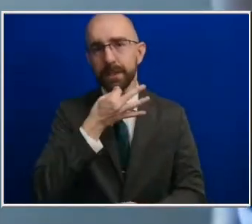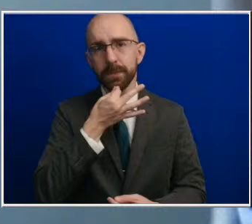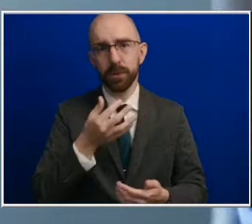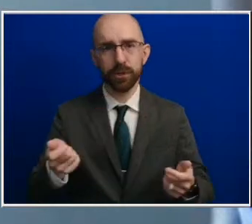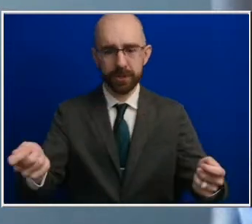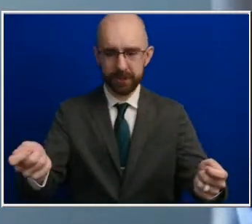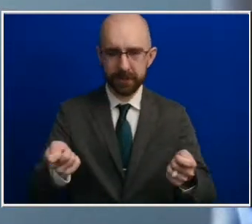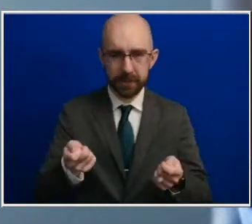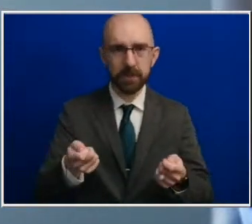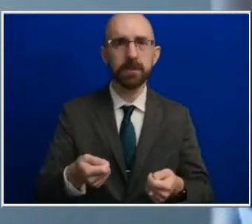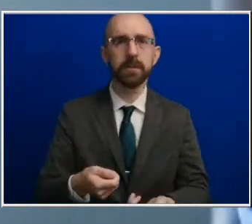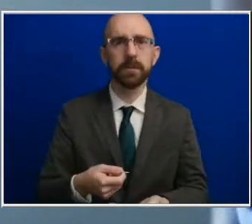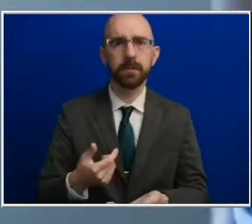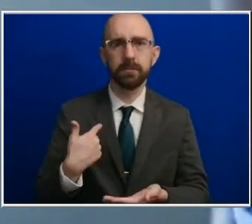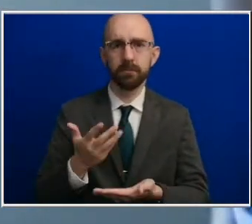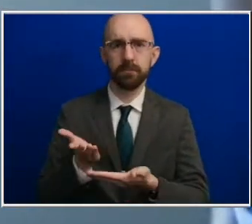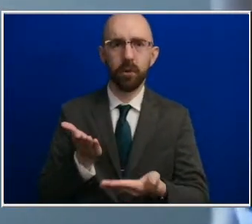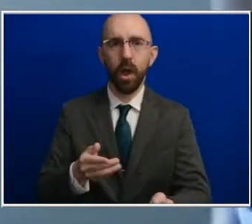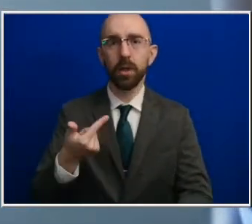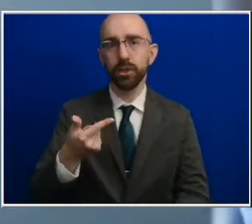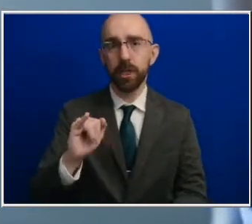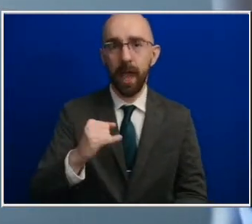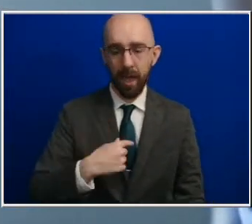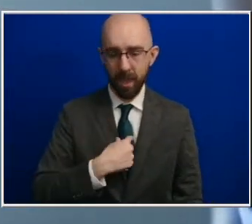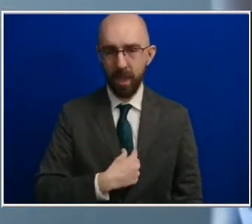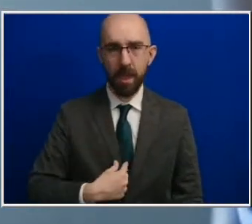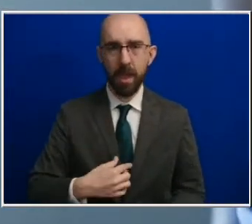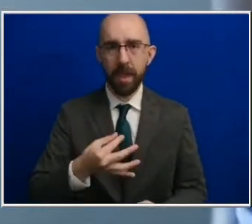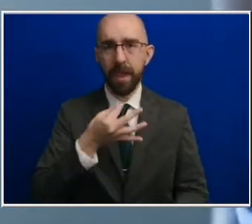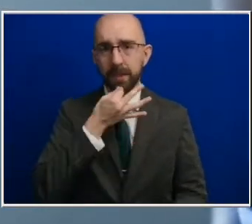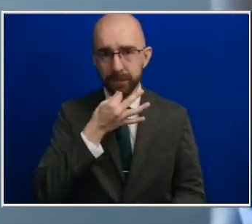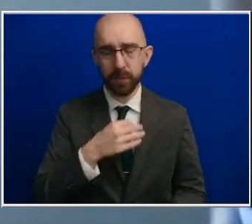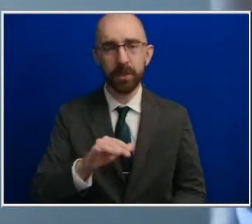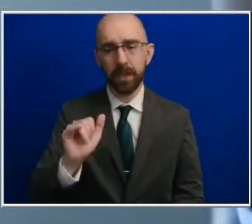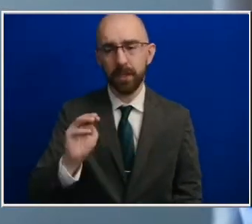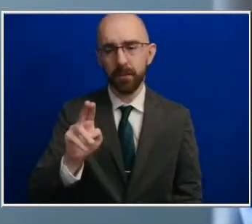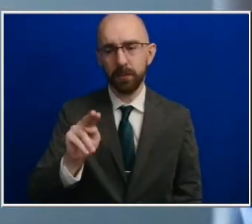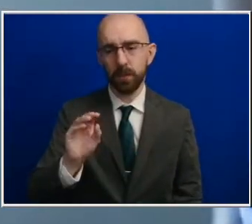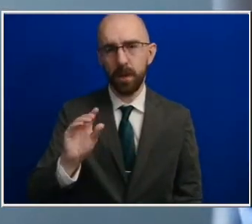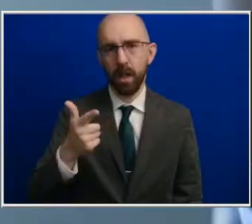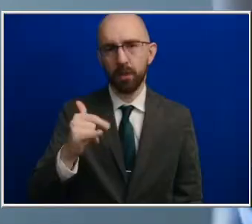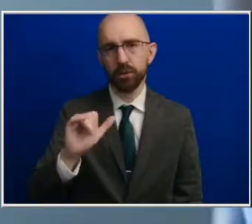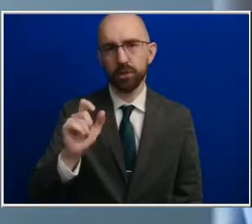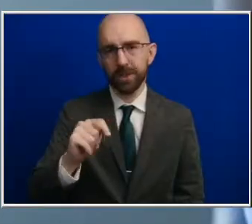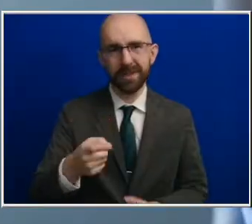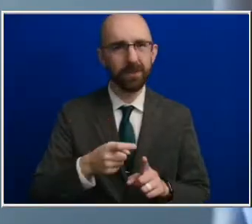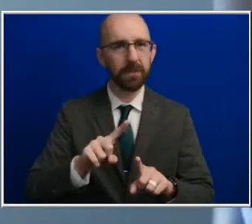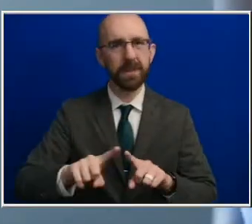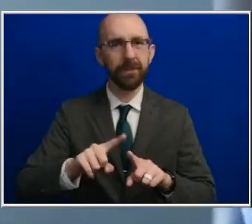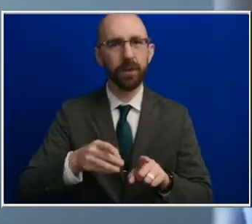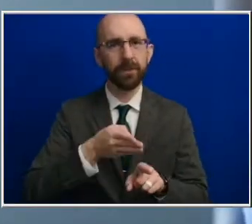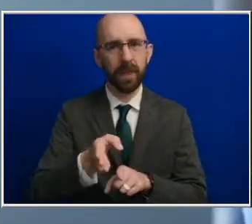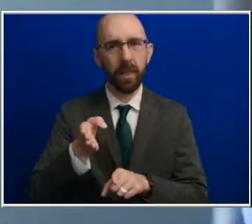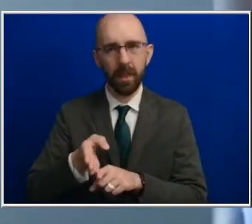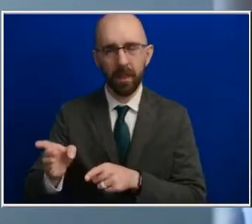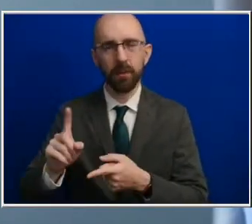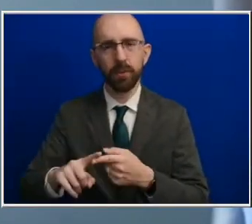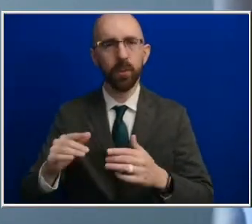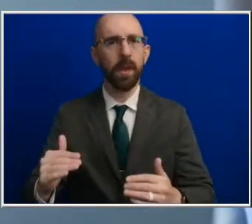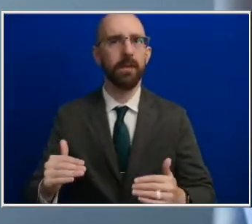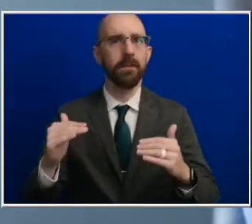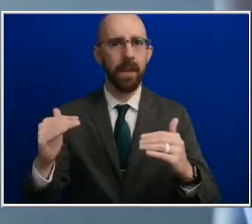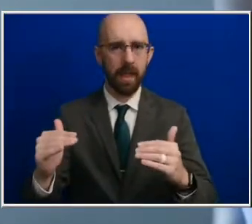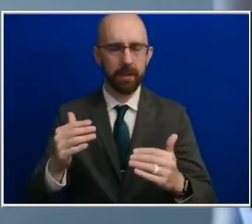We brought GI experts. We brought immunologists from different fields to